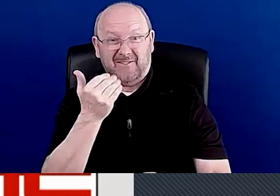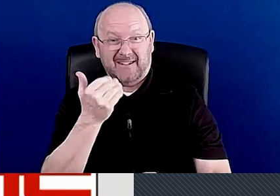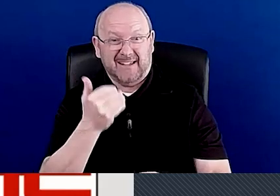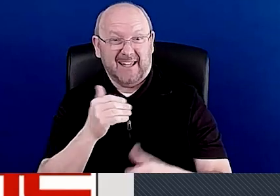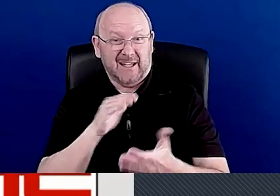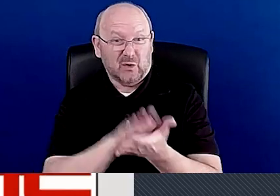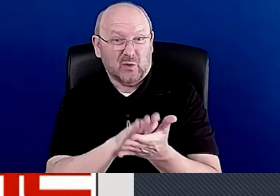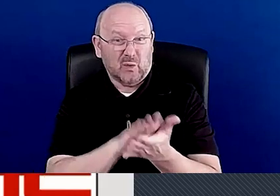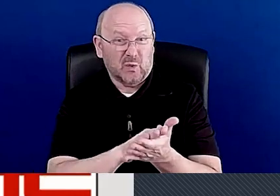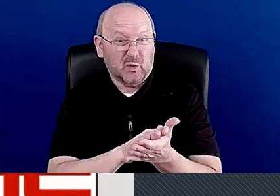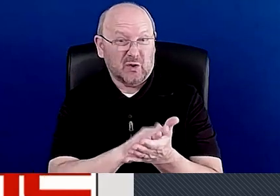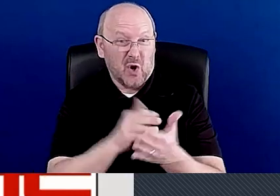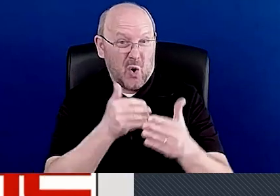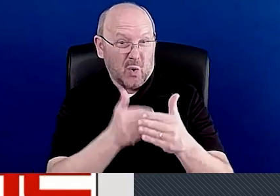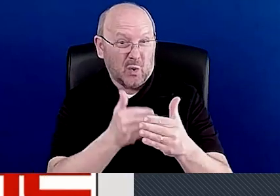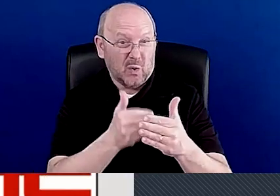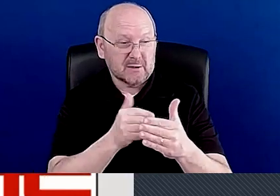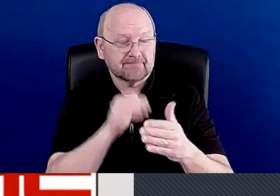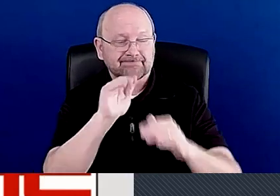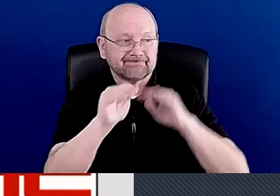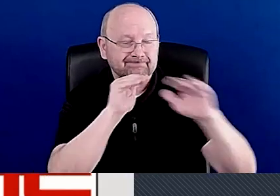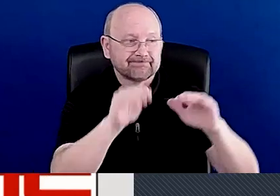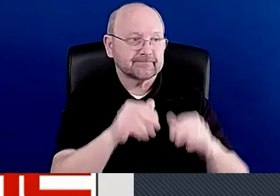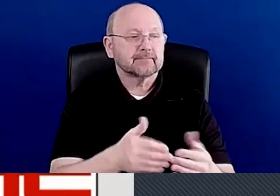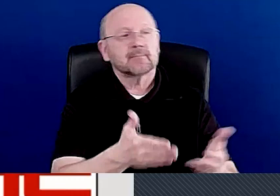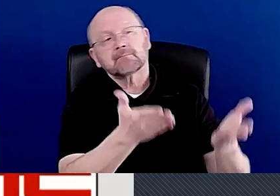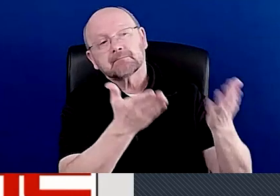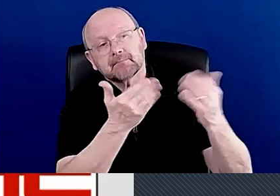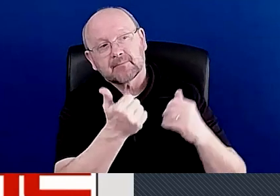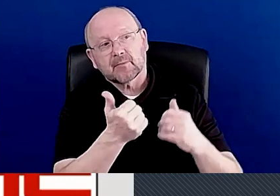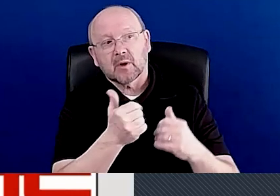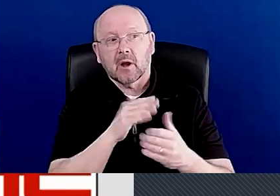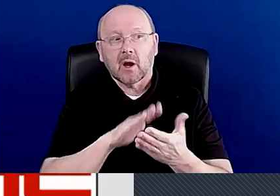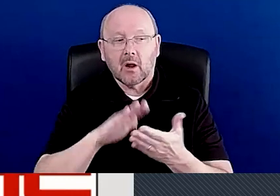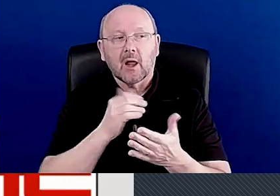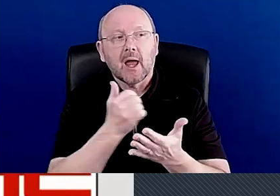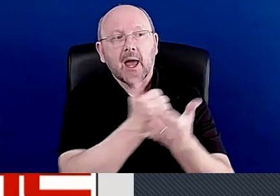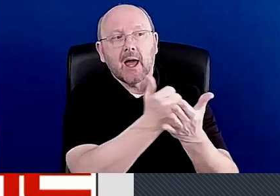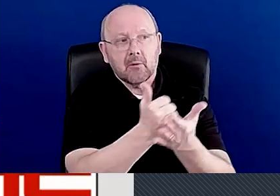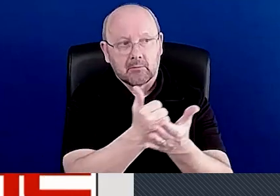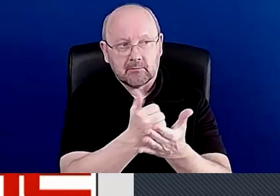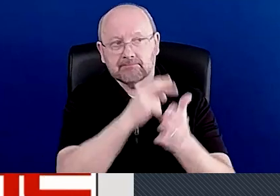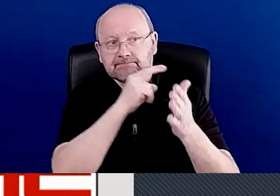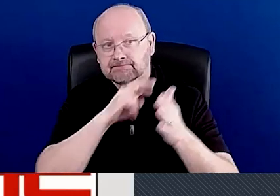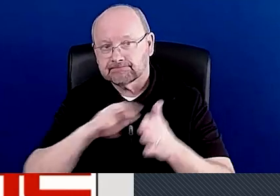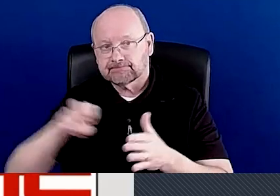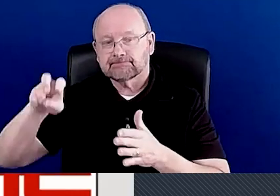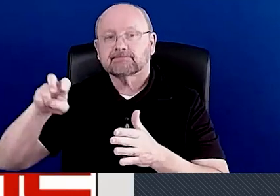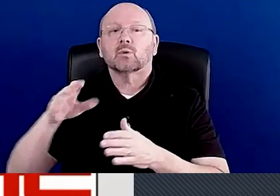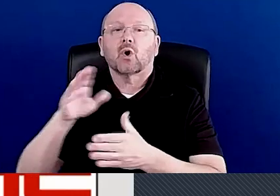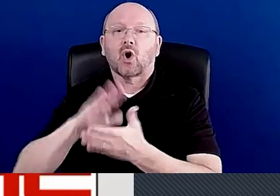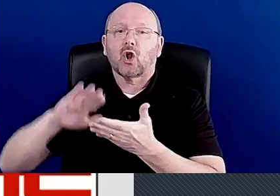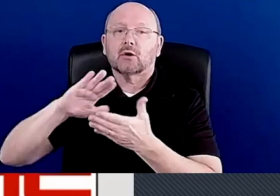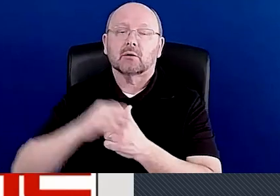community agencies to go out where those folks are to assist them in transitioning. These are mostly